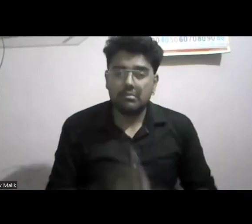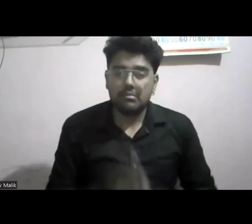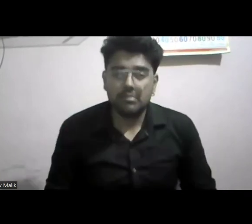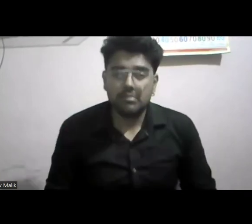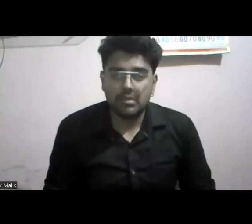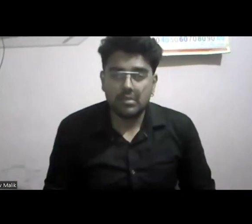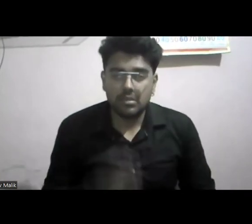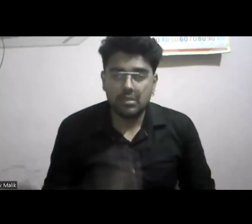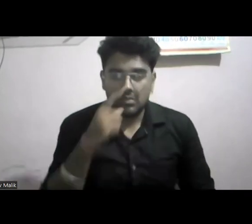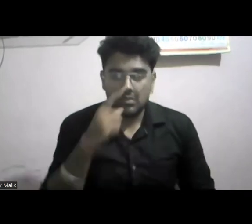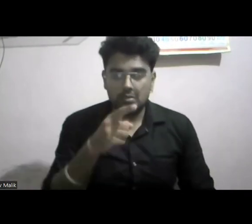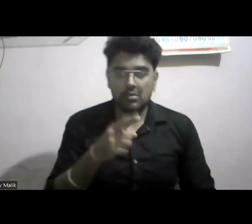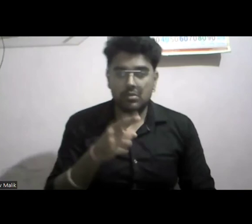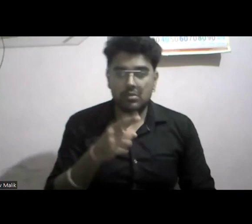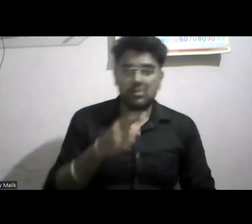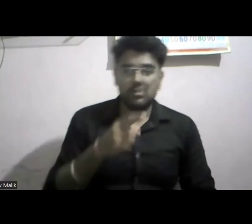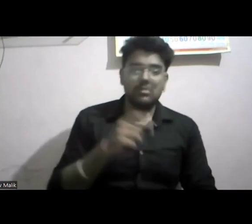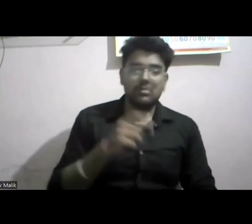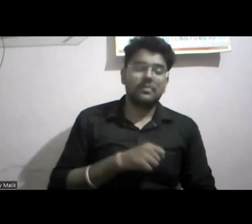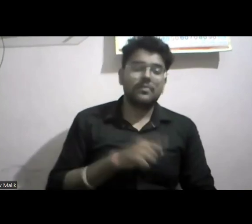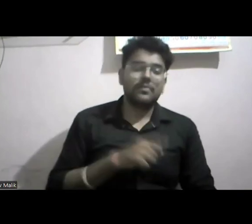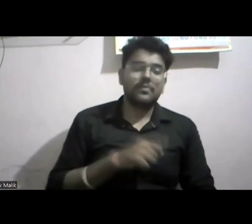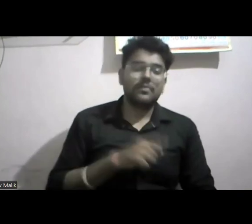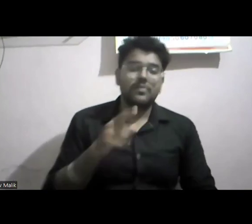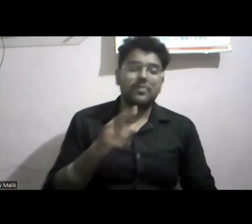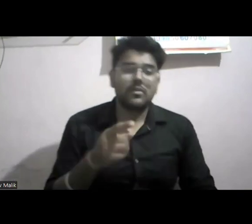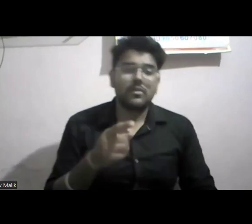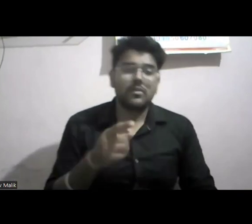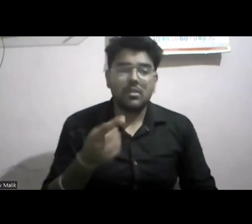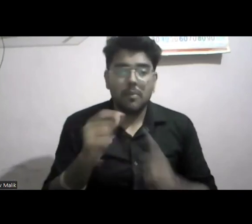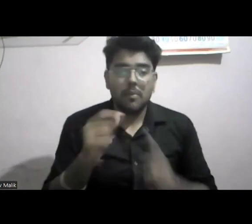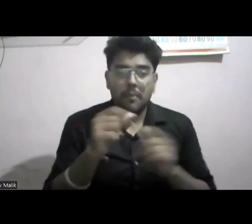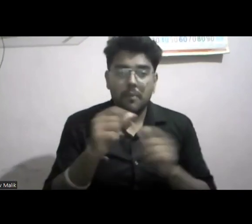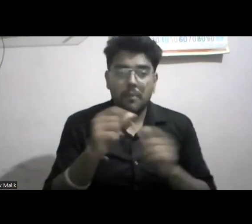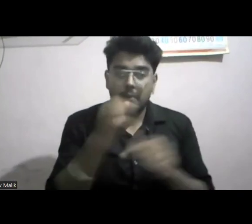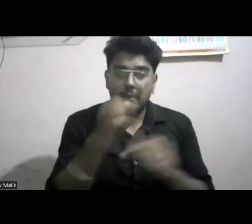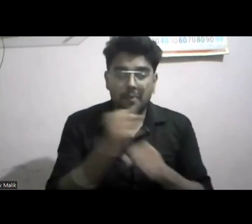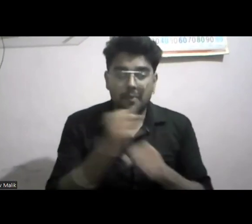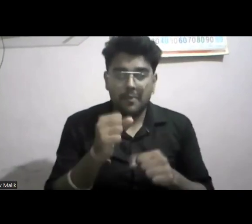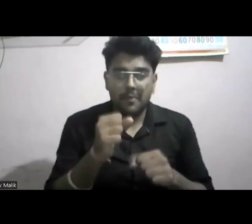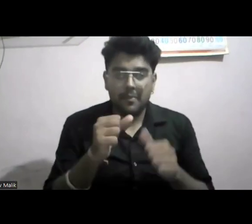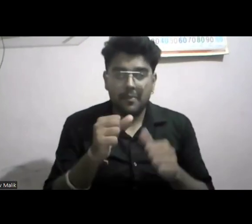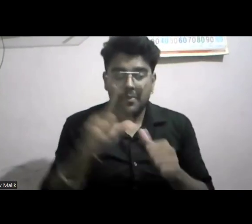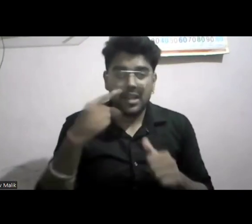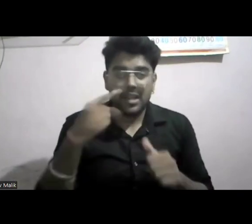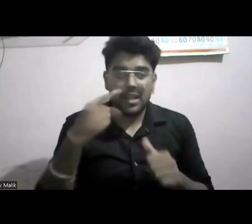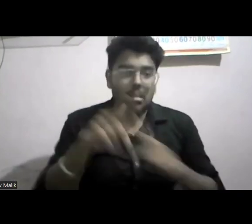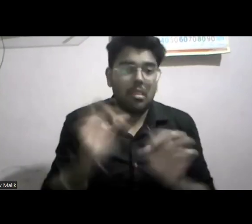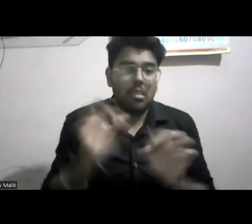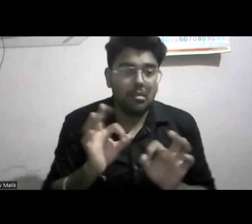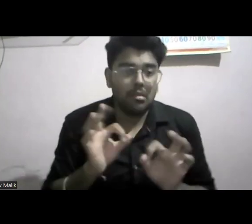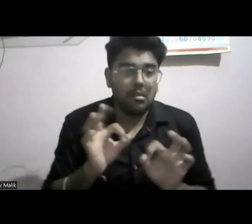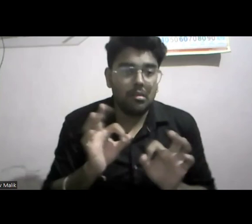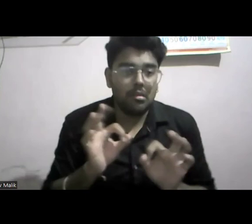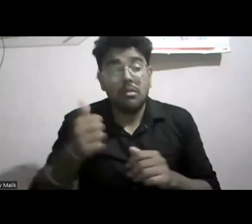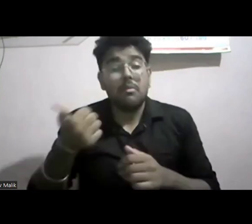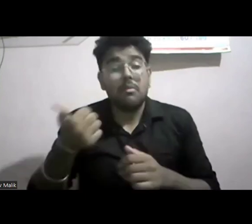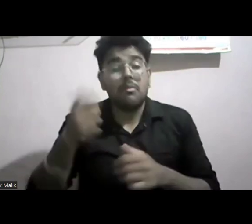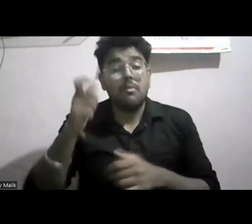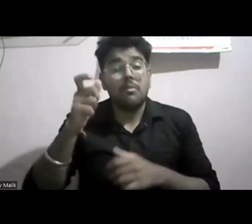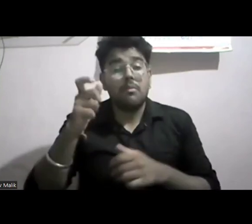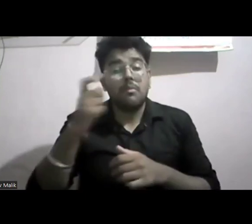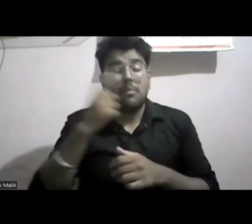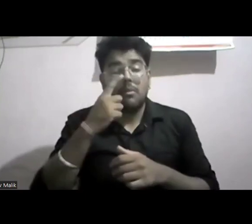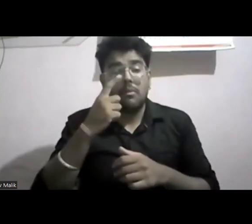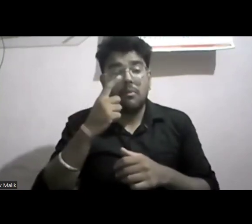look at the character of Pagli. There are so many other women who were, you know, molested, who were raped. Yeah. What would have, you